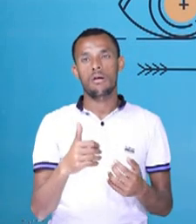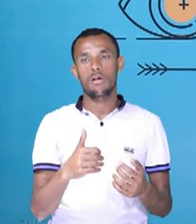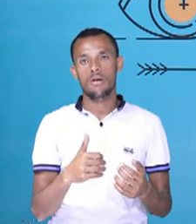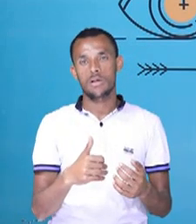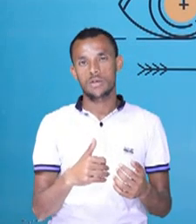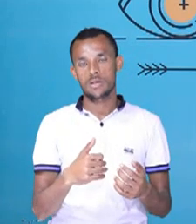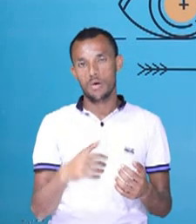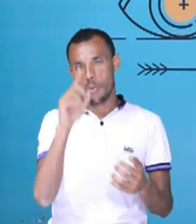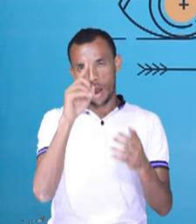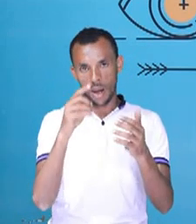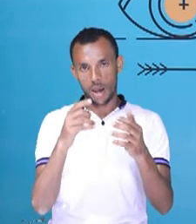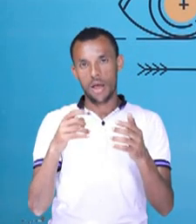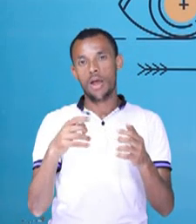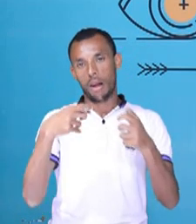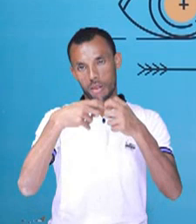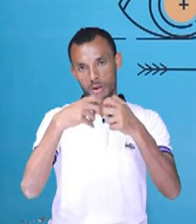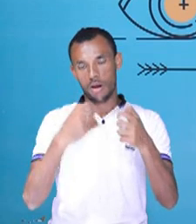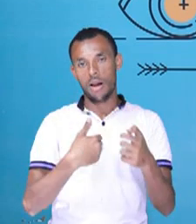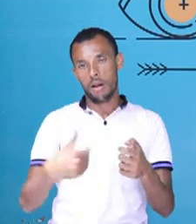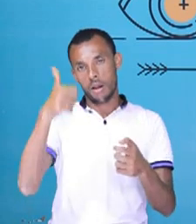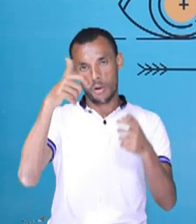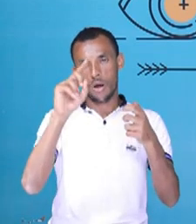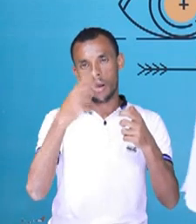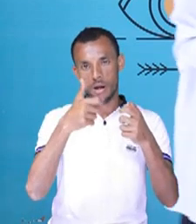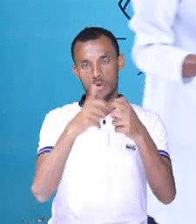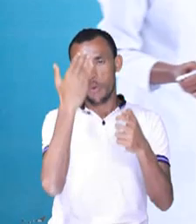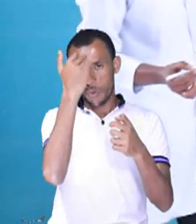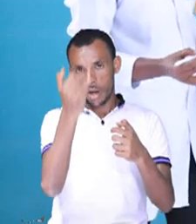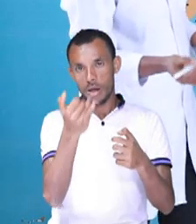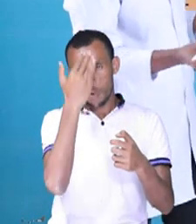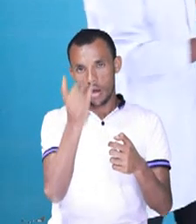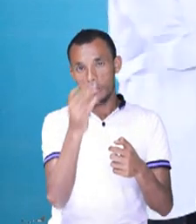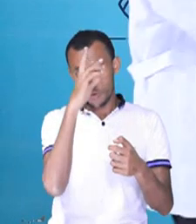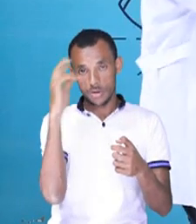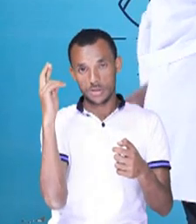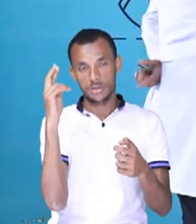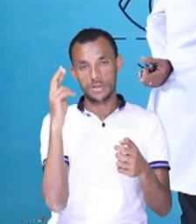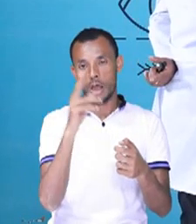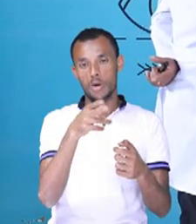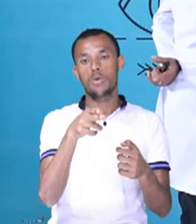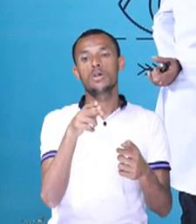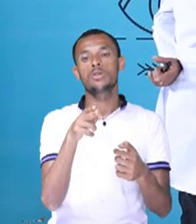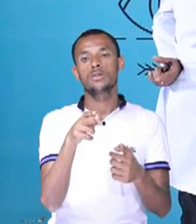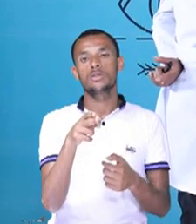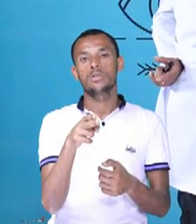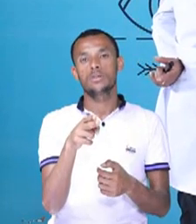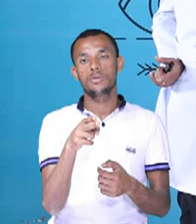is one electron. This is one electron. Why one electron? Because